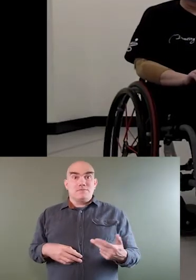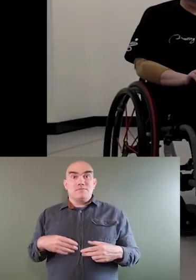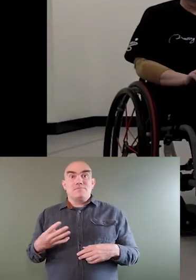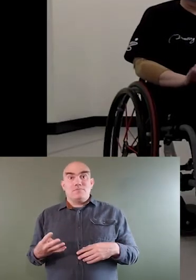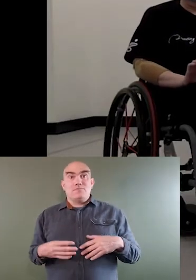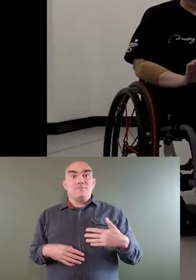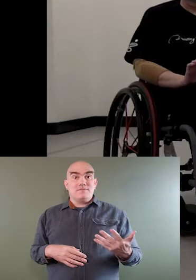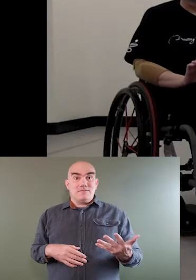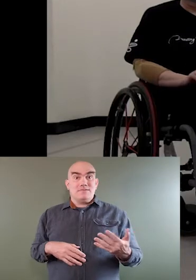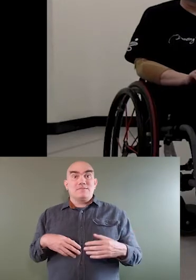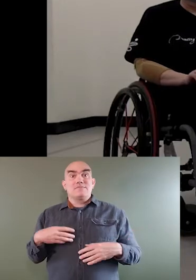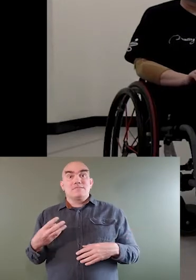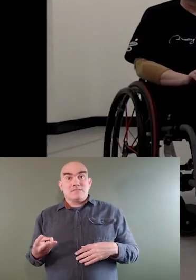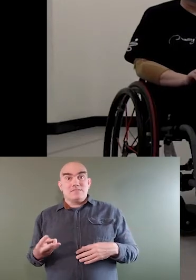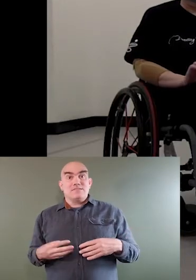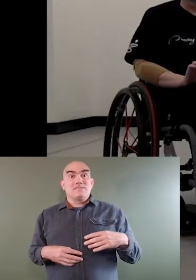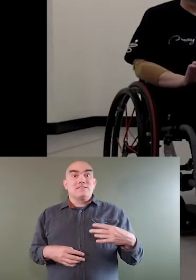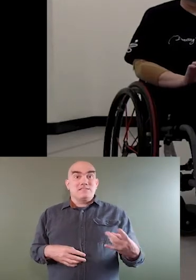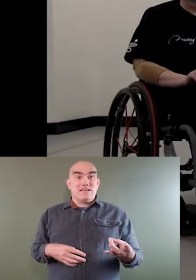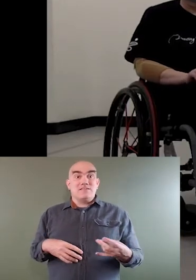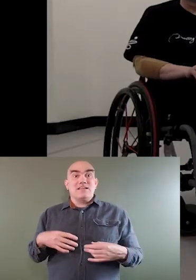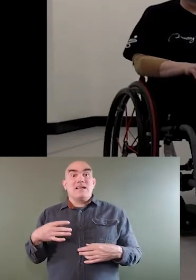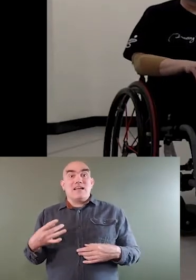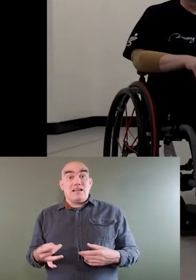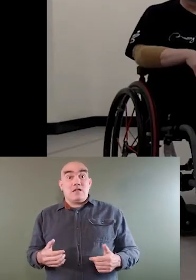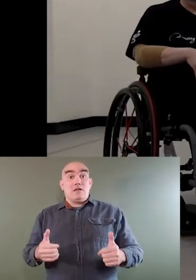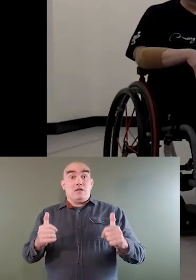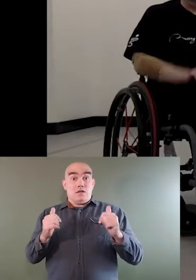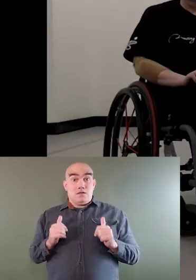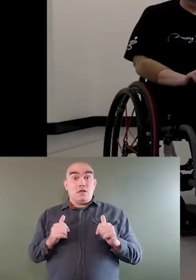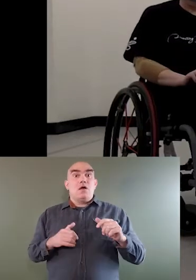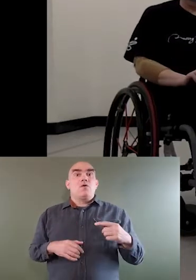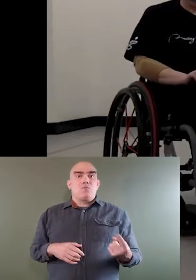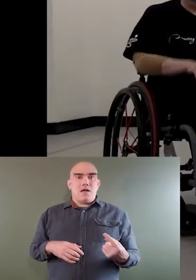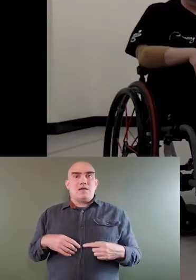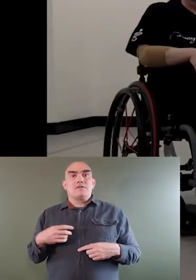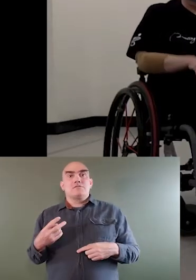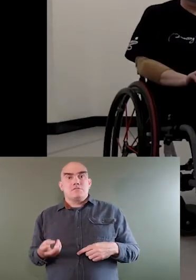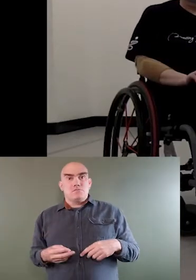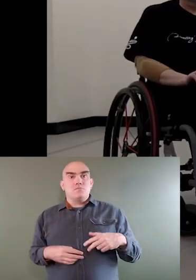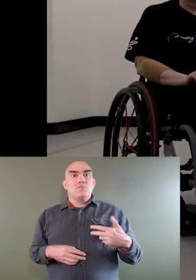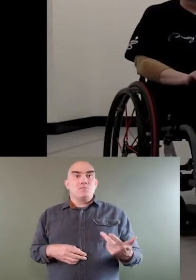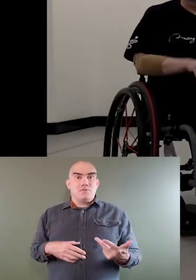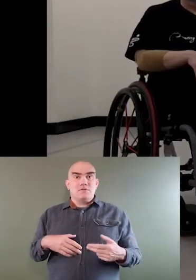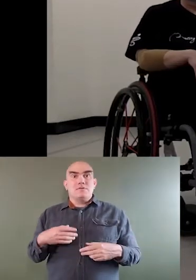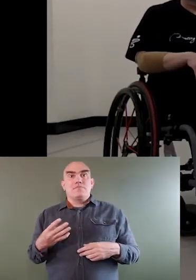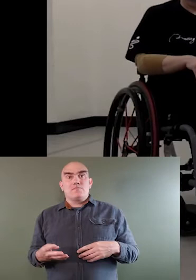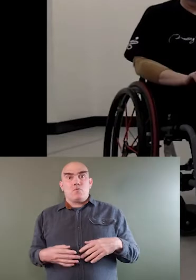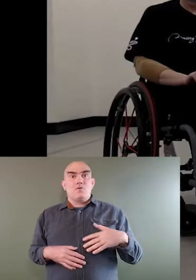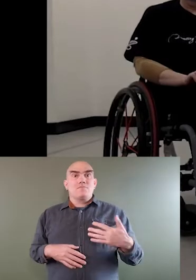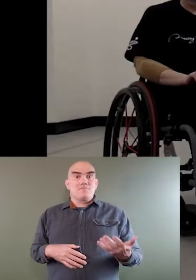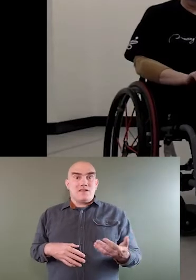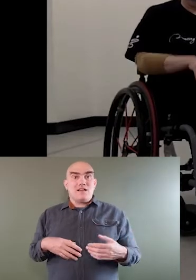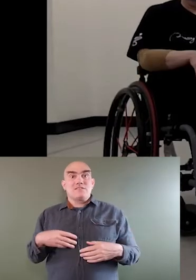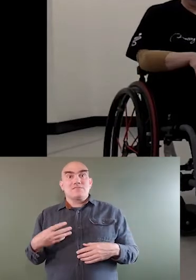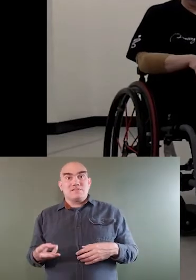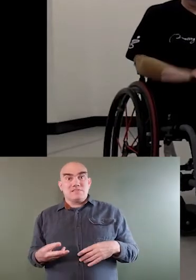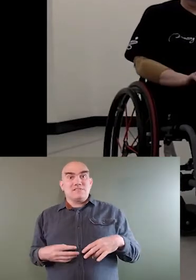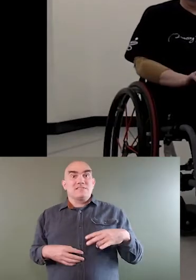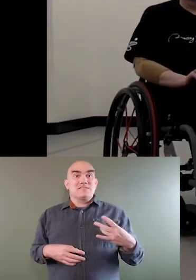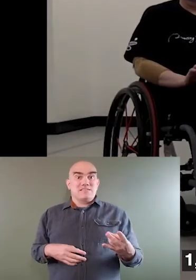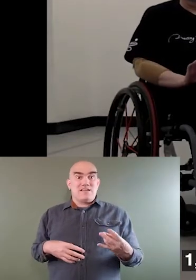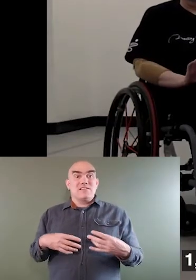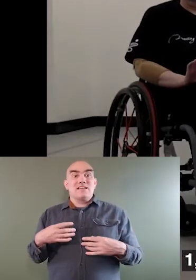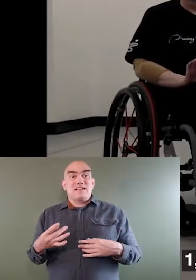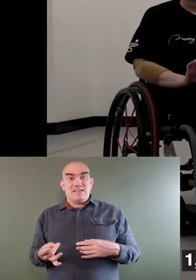4, 5, 6, 7, 8, and back. 2, 3, 4, 6, 4 in